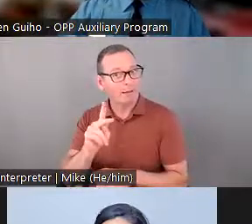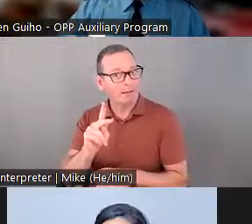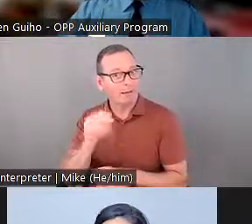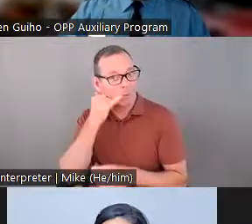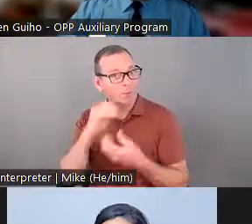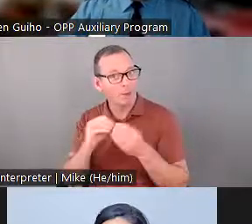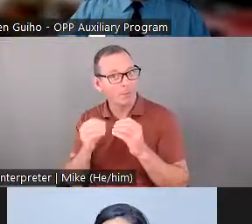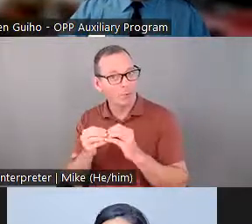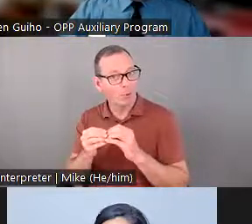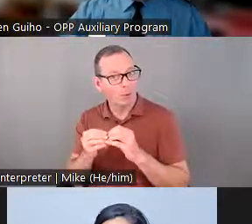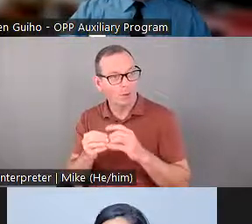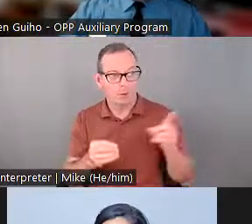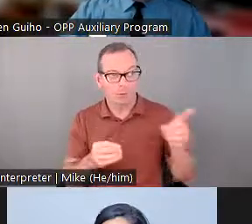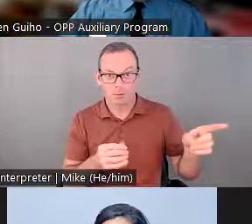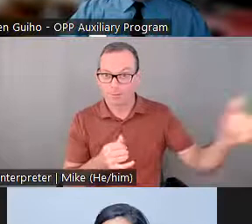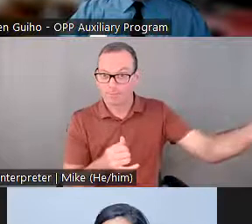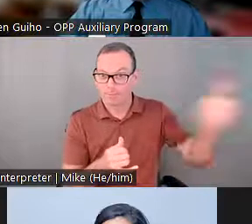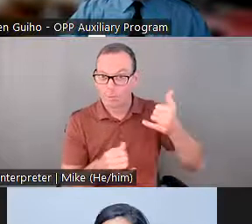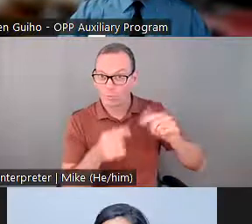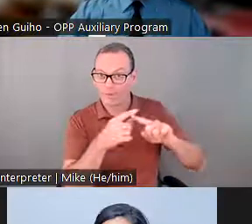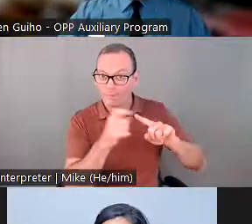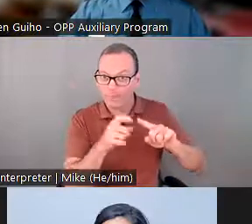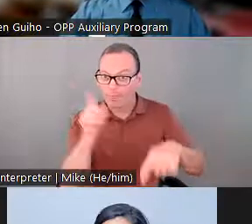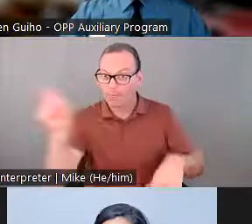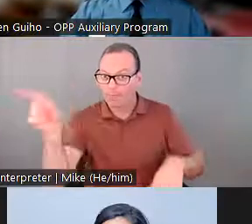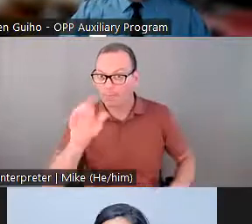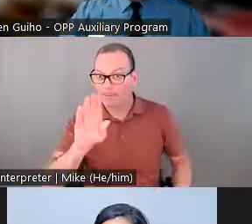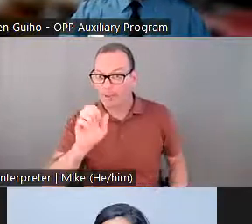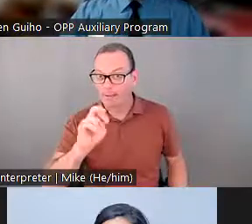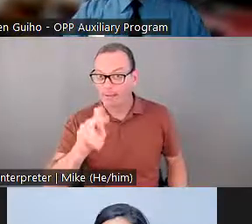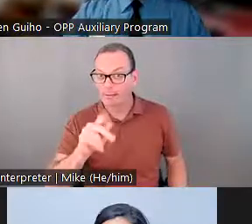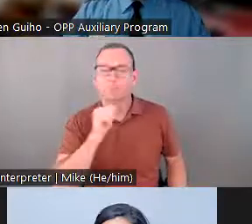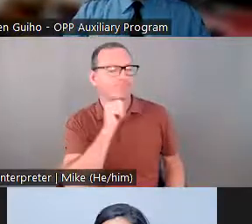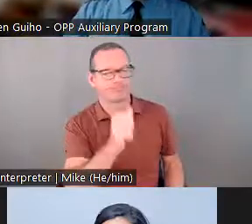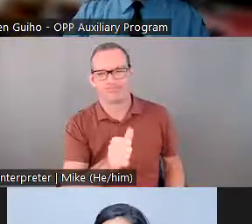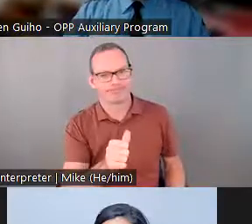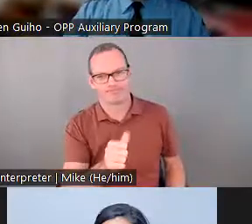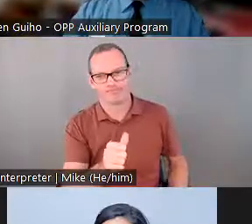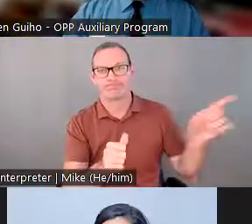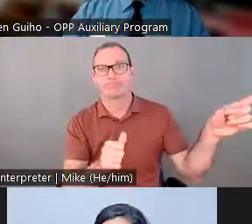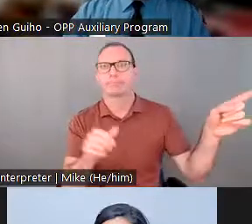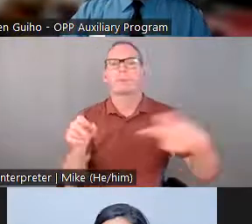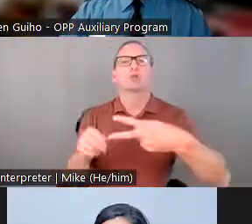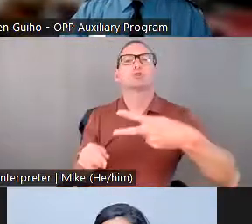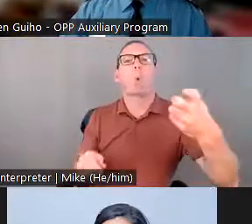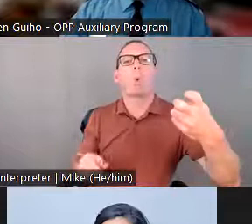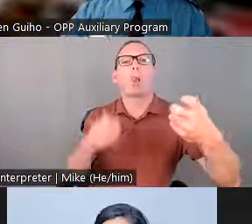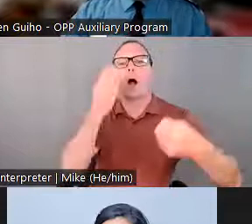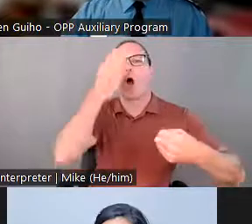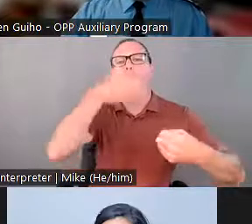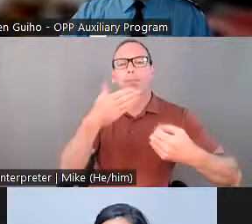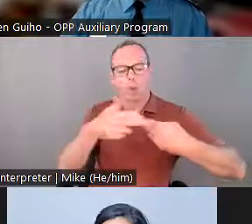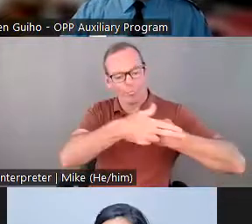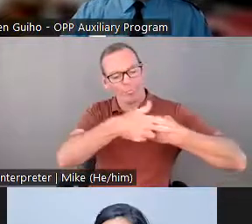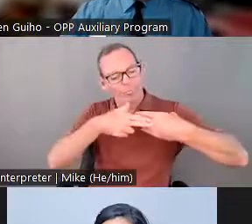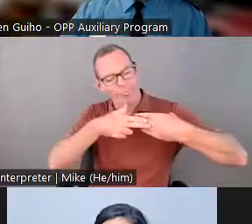technology they possibly can to try to trick you, to try to convince you that this is legitimate. So that comes back to that whole